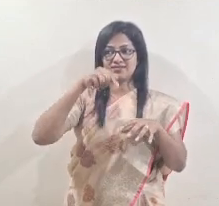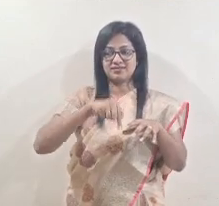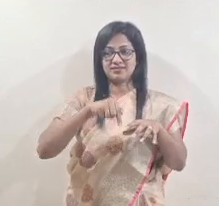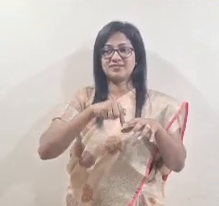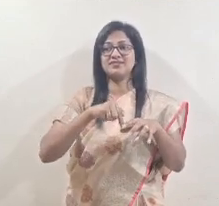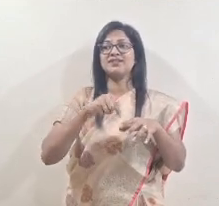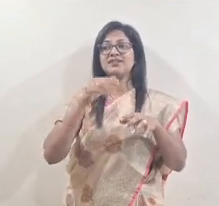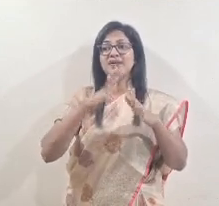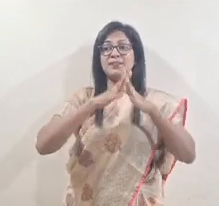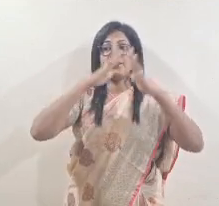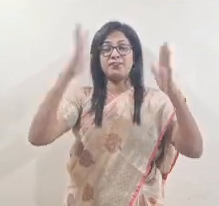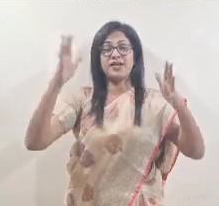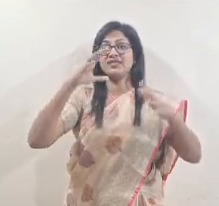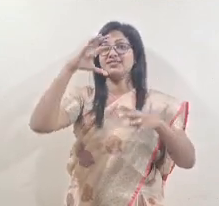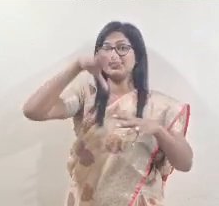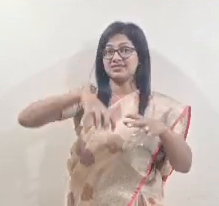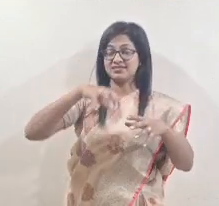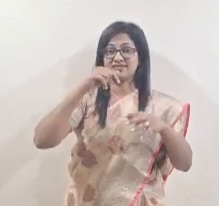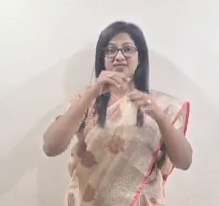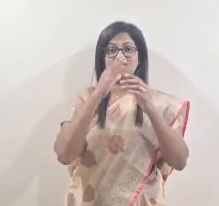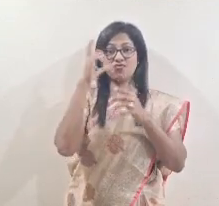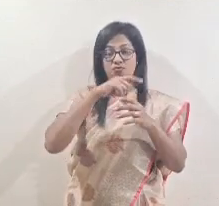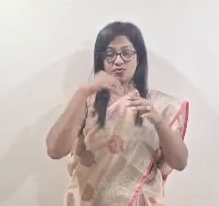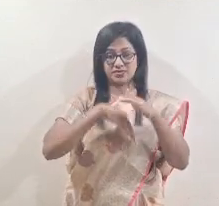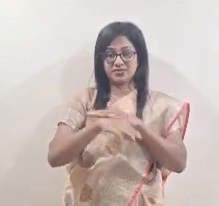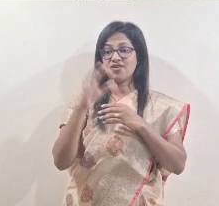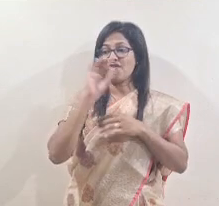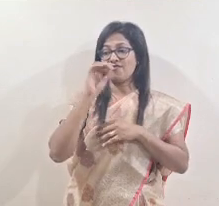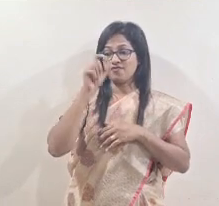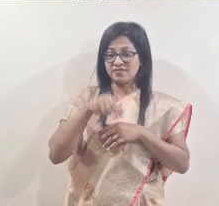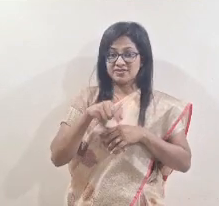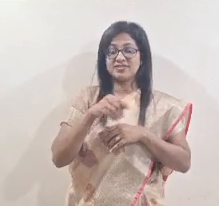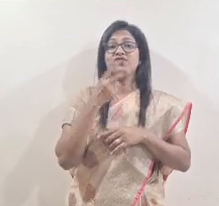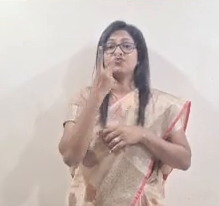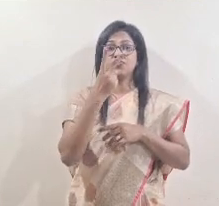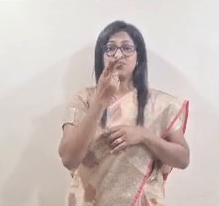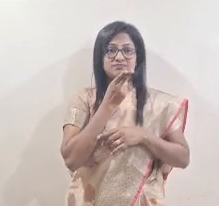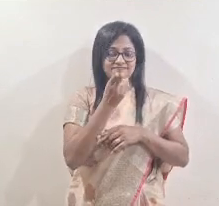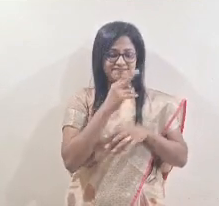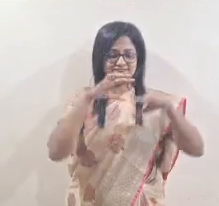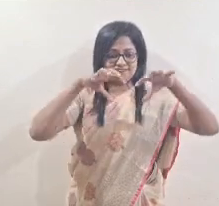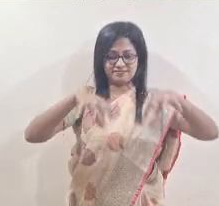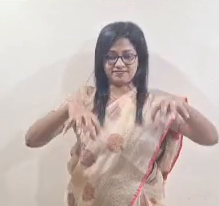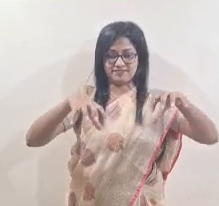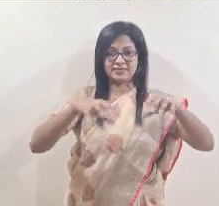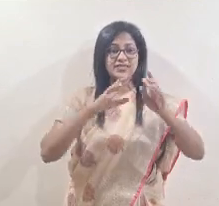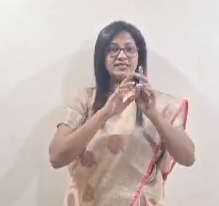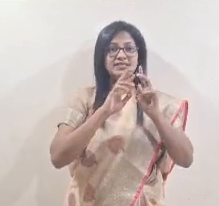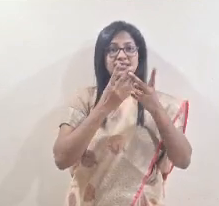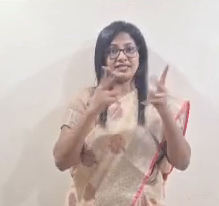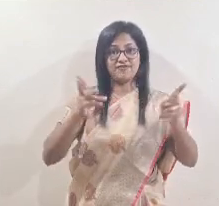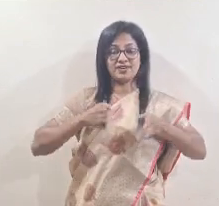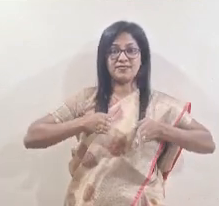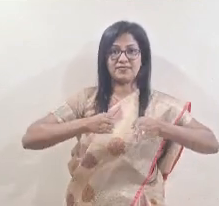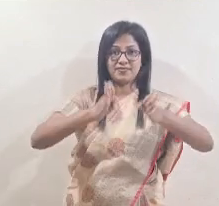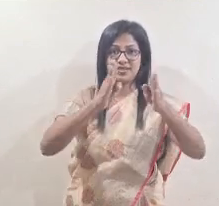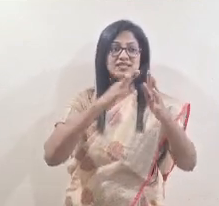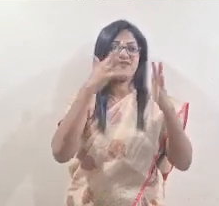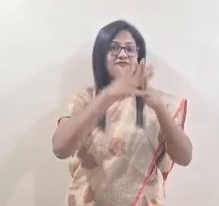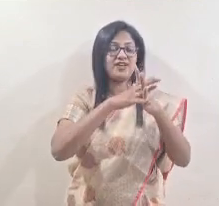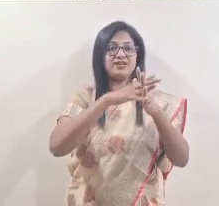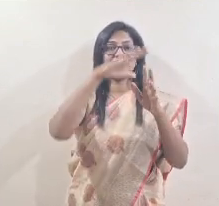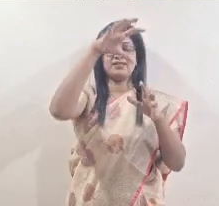in Kochi. So it has, the officer rooms are present there. It has 2 ticket counters, that is to 2 different routes. That is the Wellington